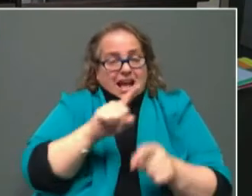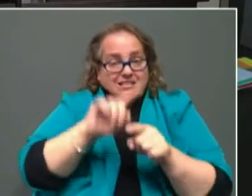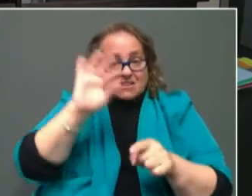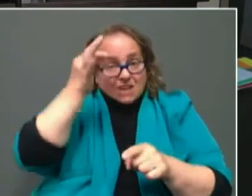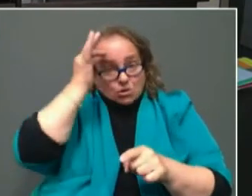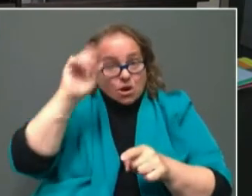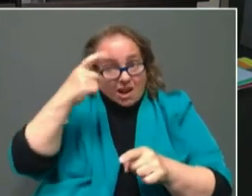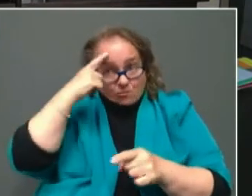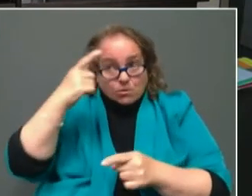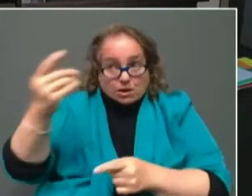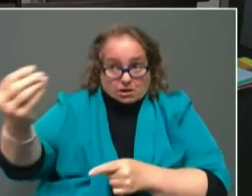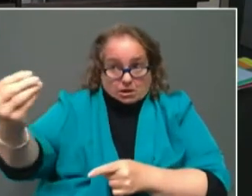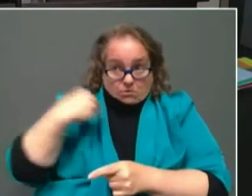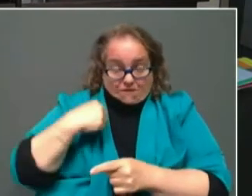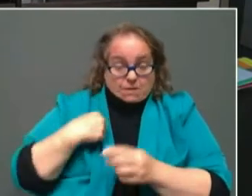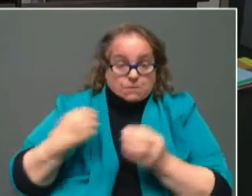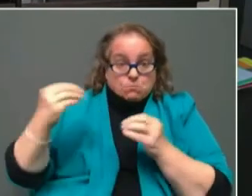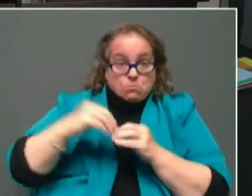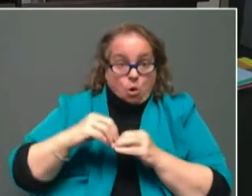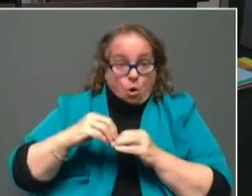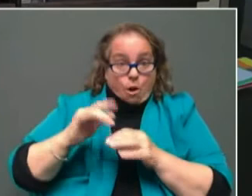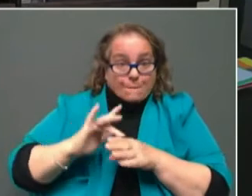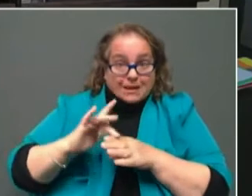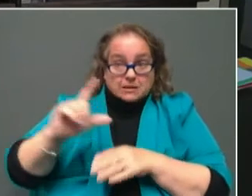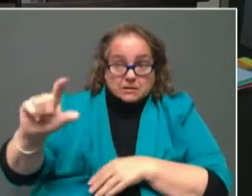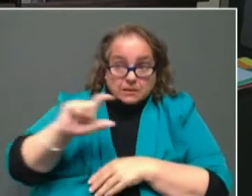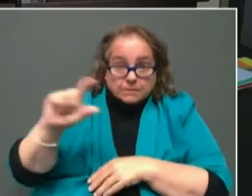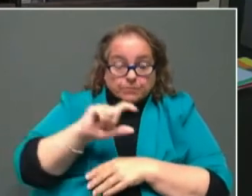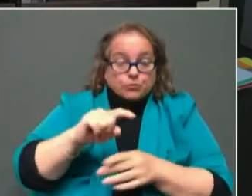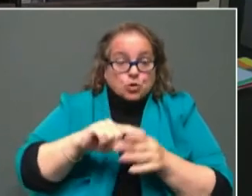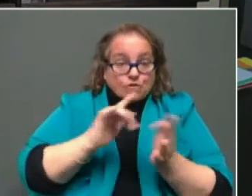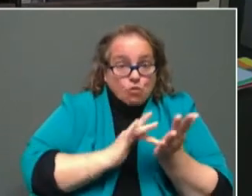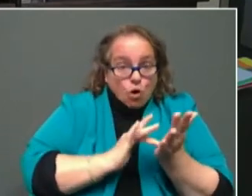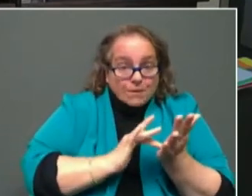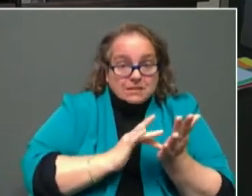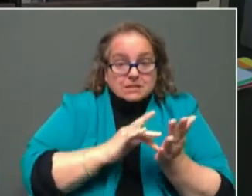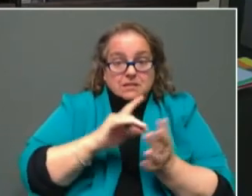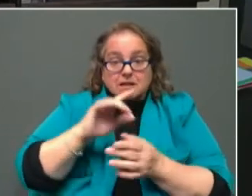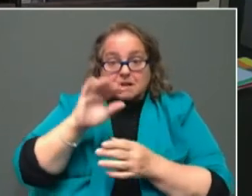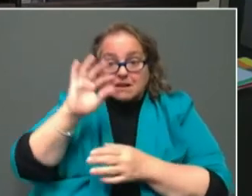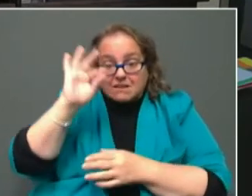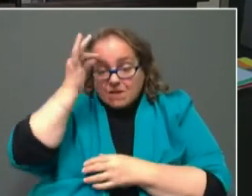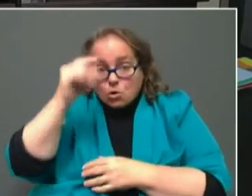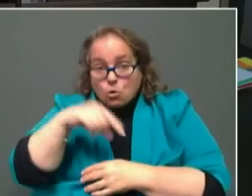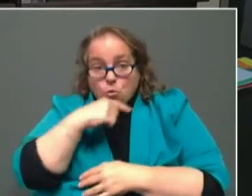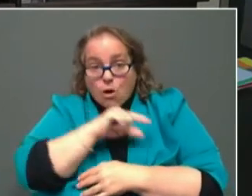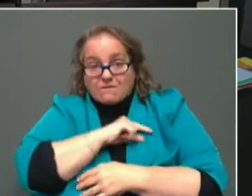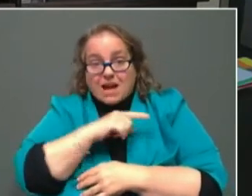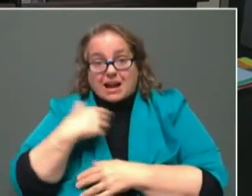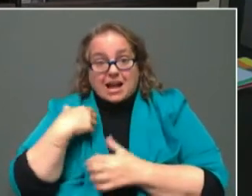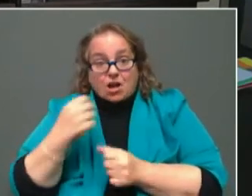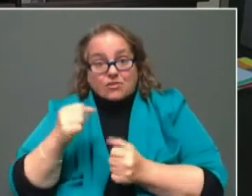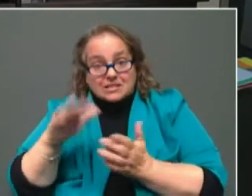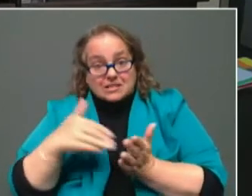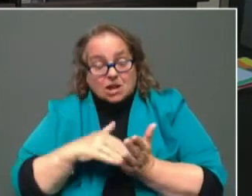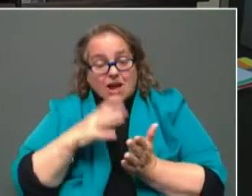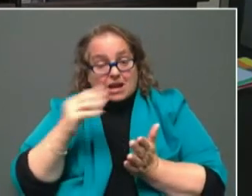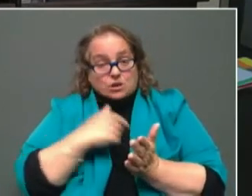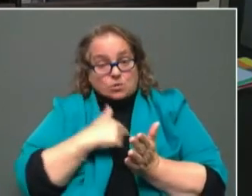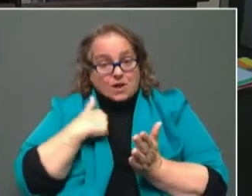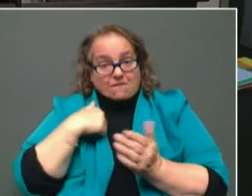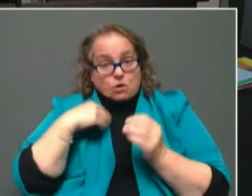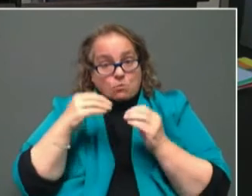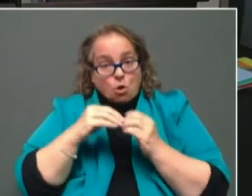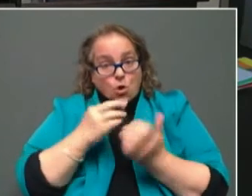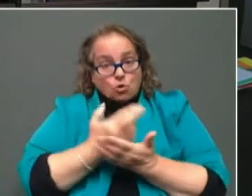vaccine to more pharmacies and more federally qualified healthcare centers, and as we then have more resources in the state